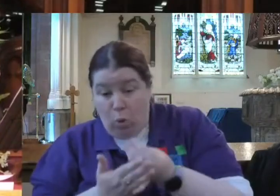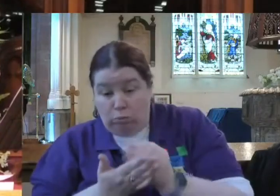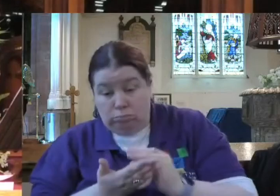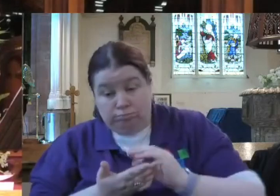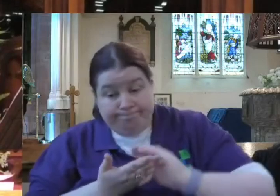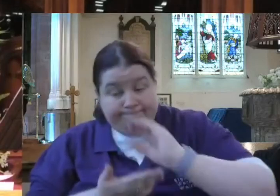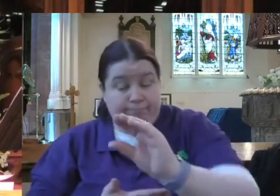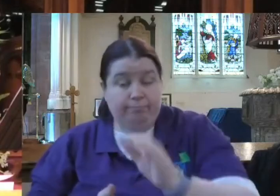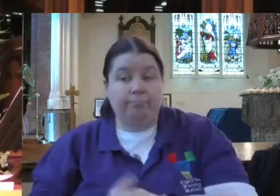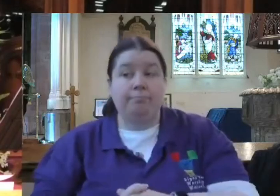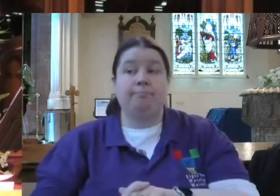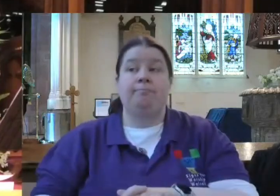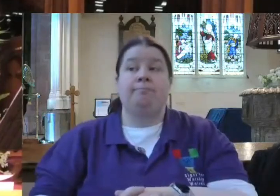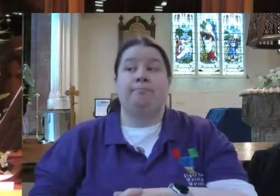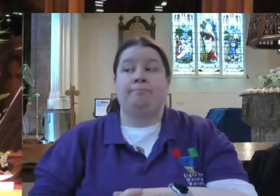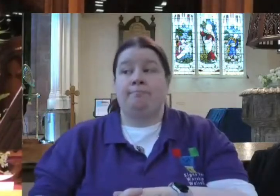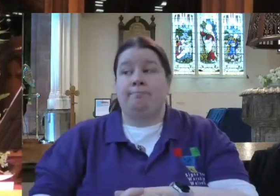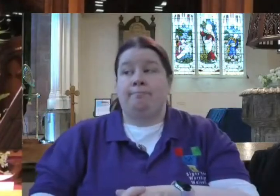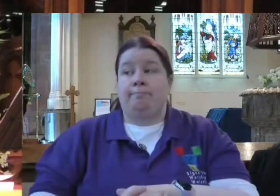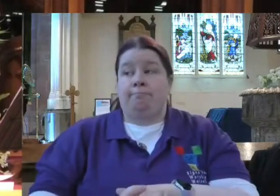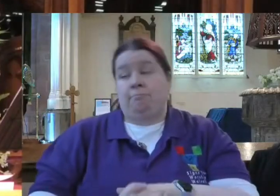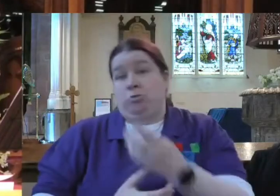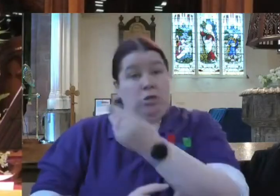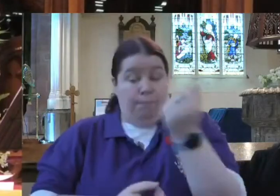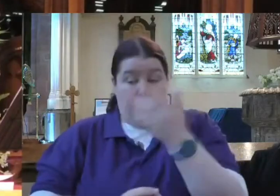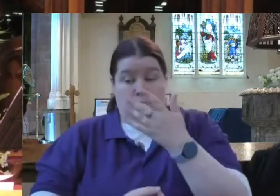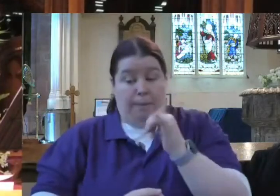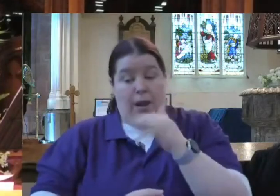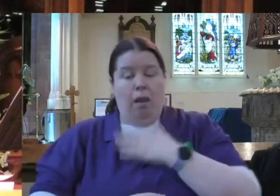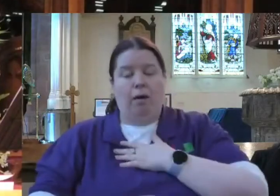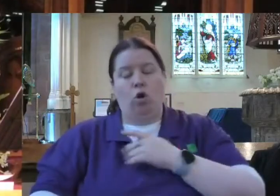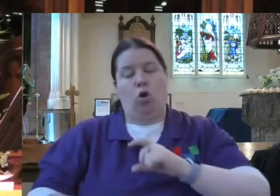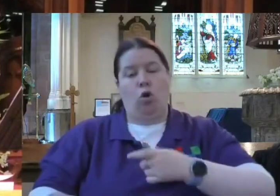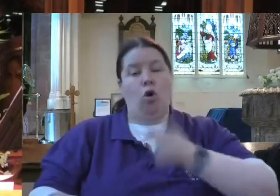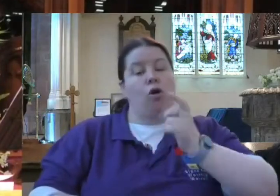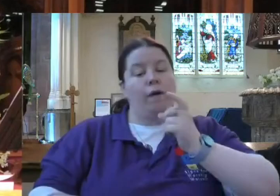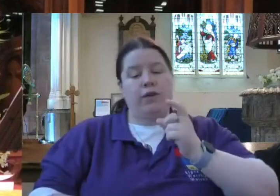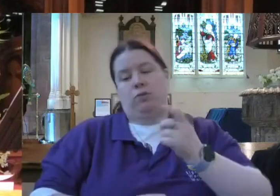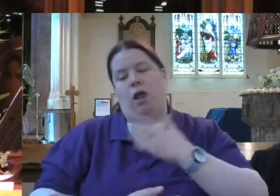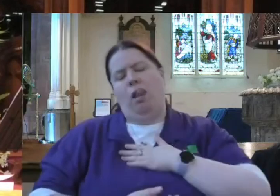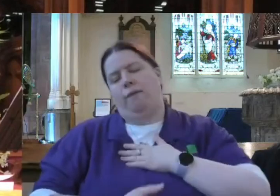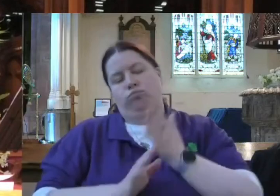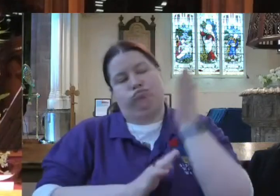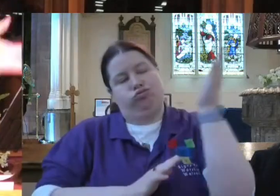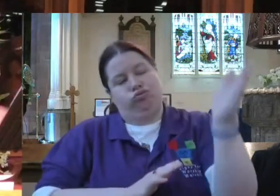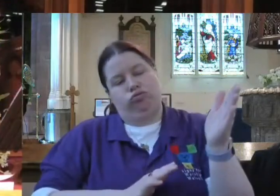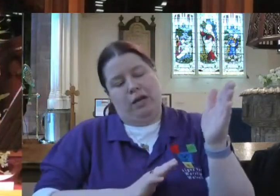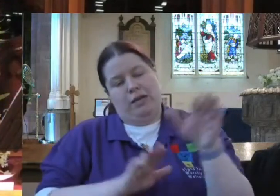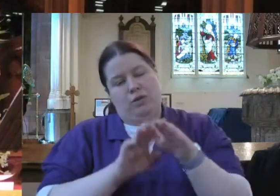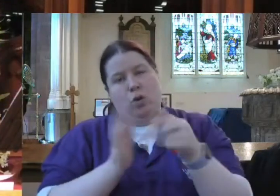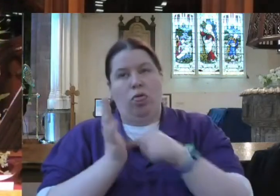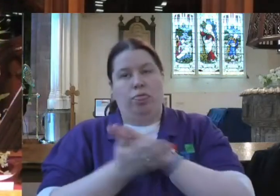example, some of you might know, I like coffee shops. I love the table. I like going to